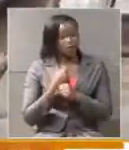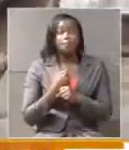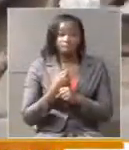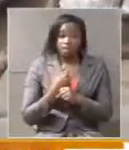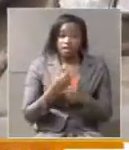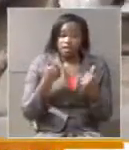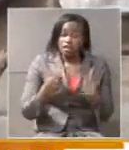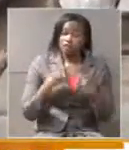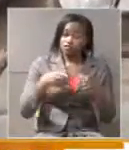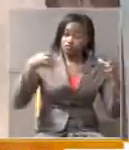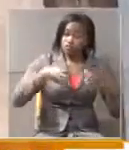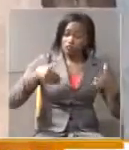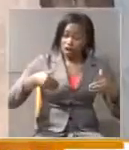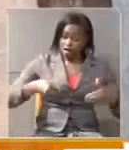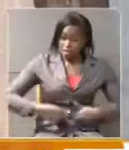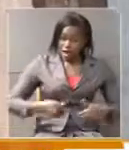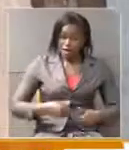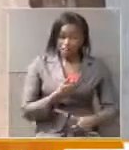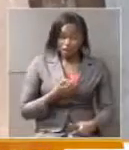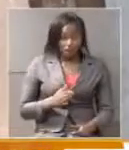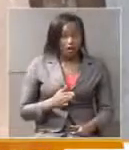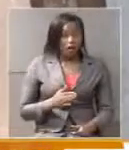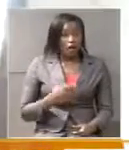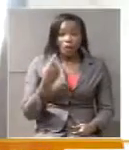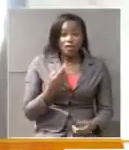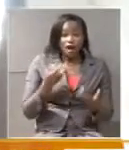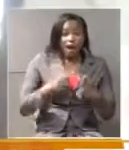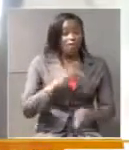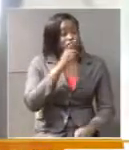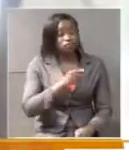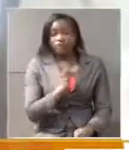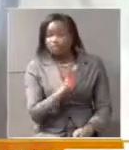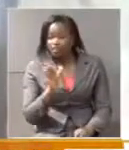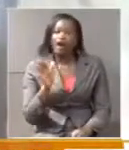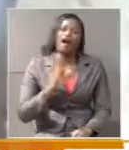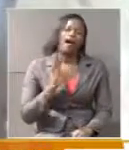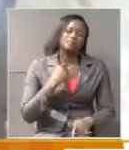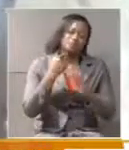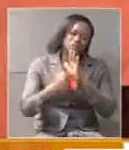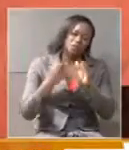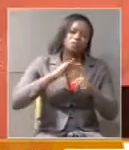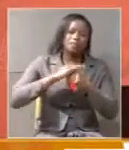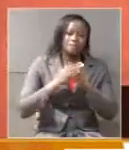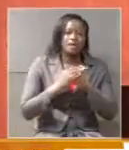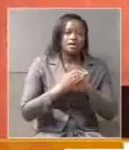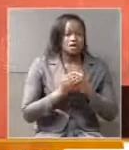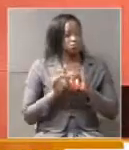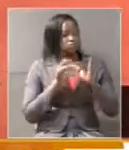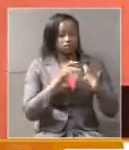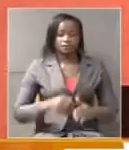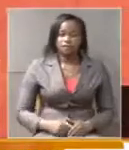It is a group of young mothers who are not here by era, but driven by circumstances.